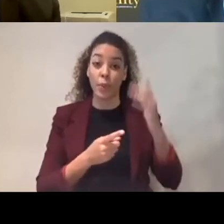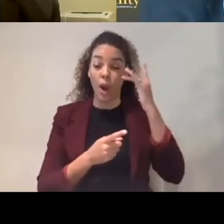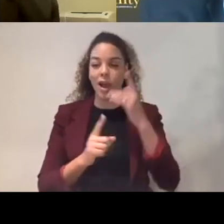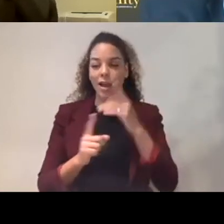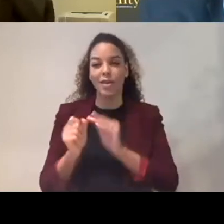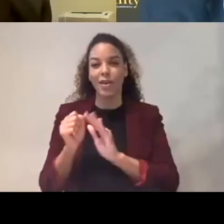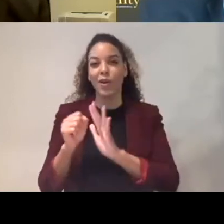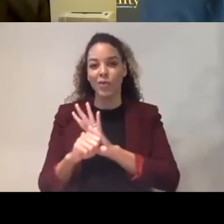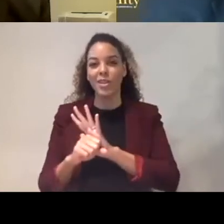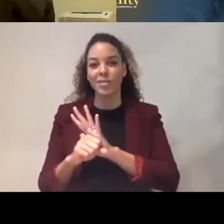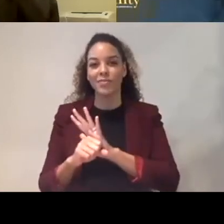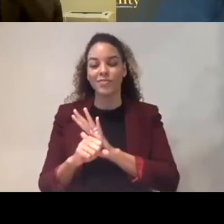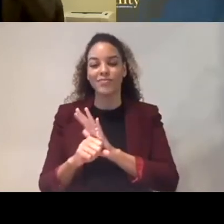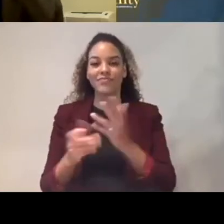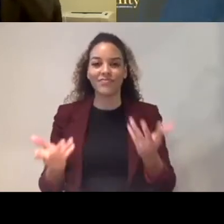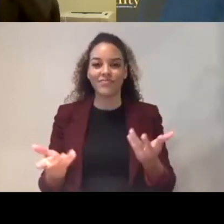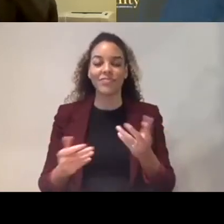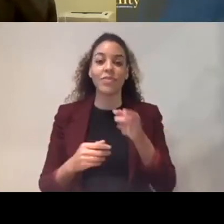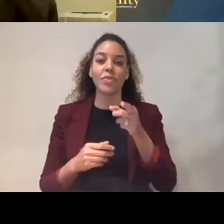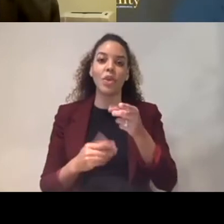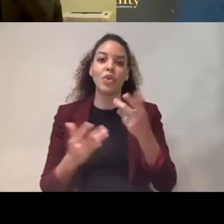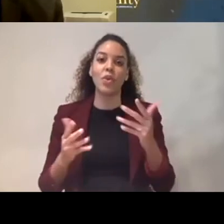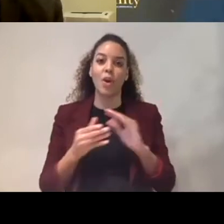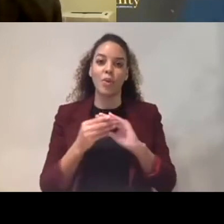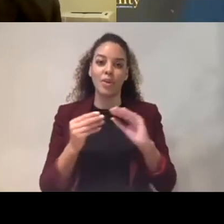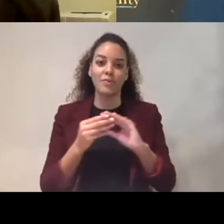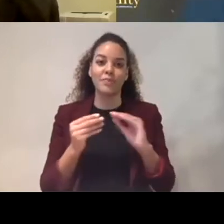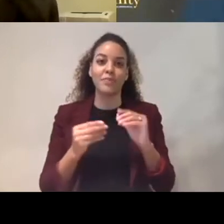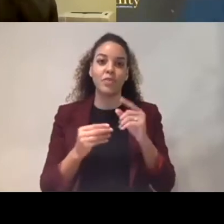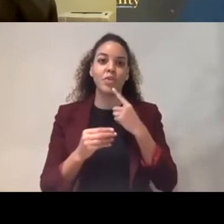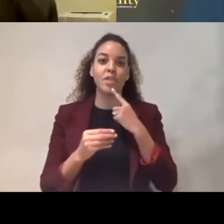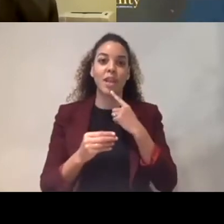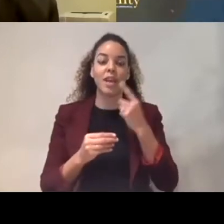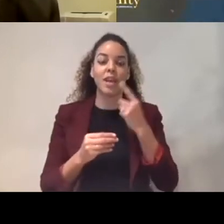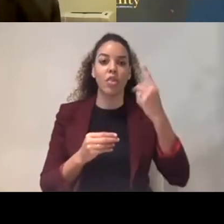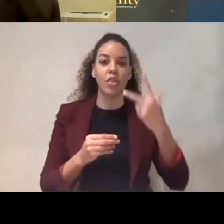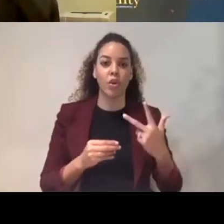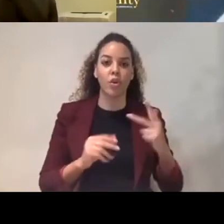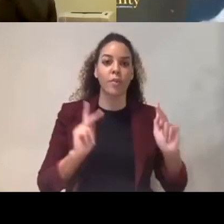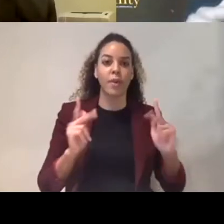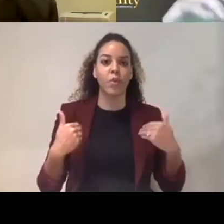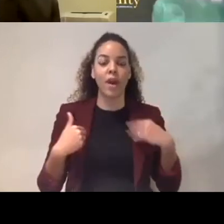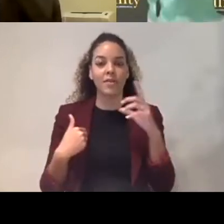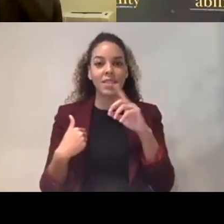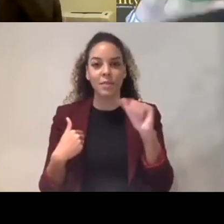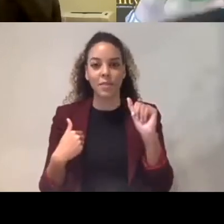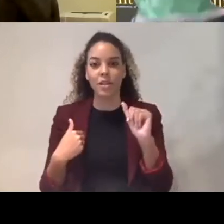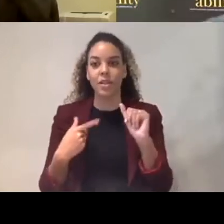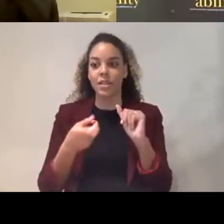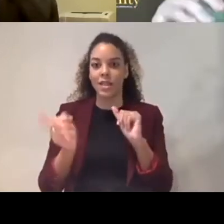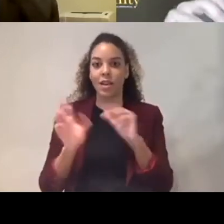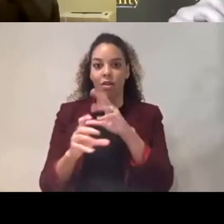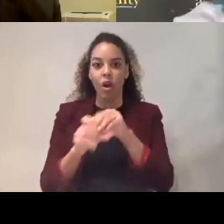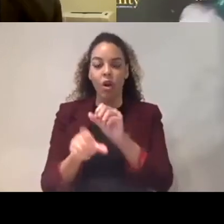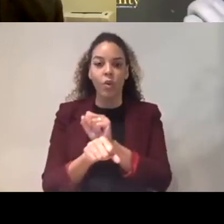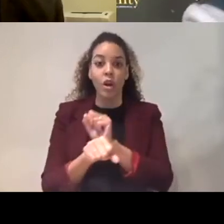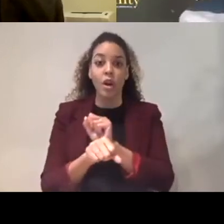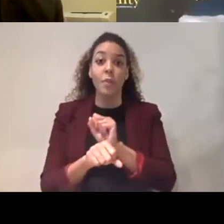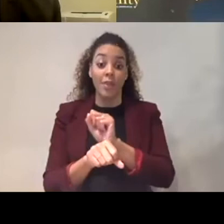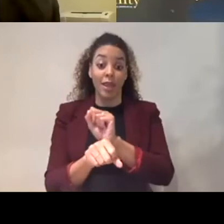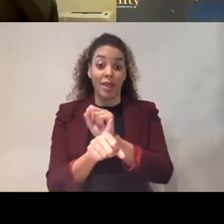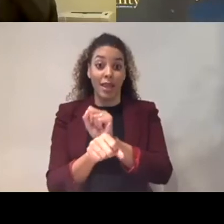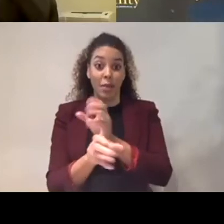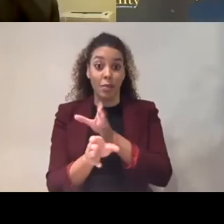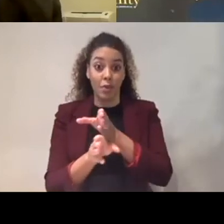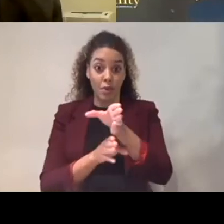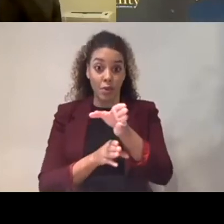you referred to about 1/3 of people with disabilities having a job, the labor force participation rate for people with